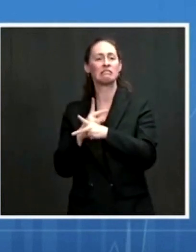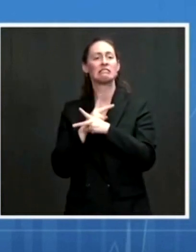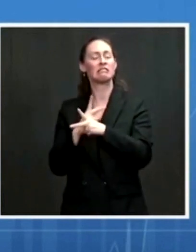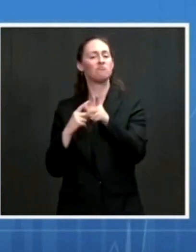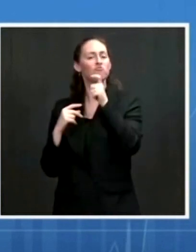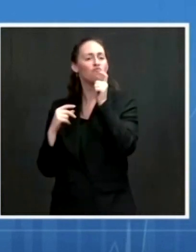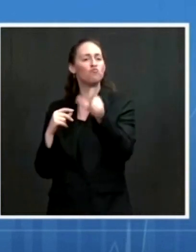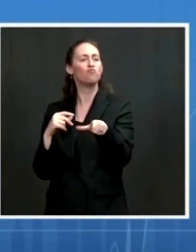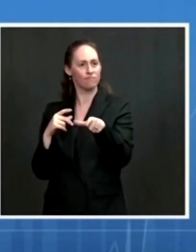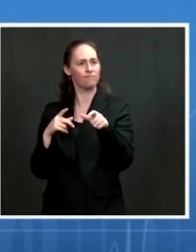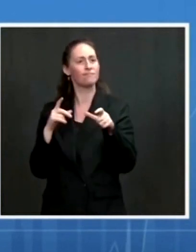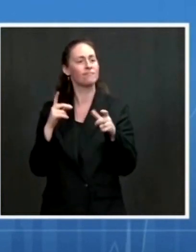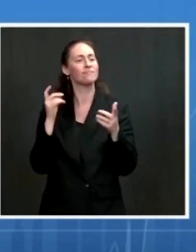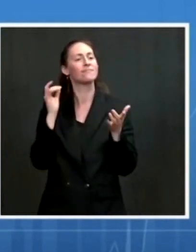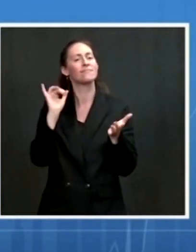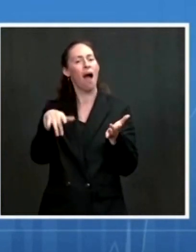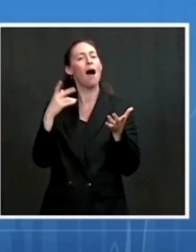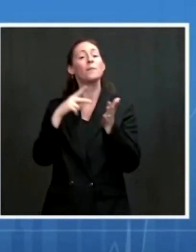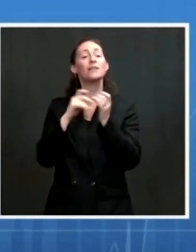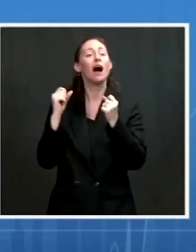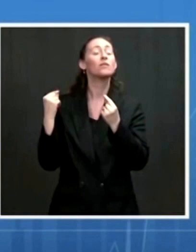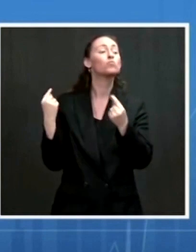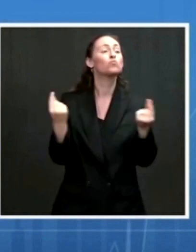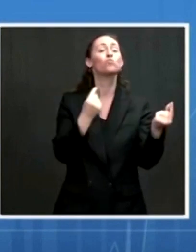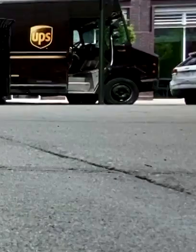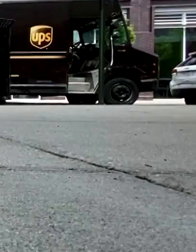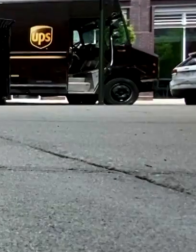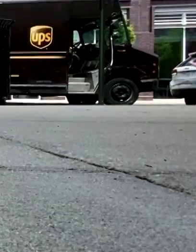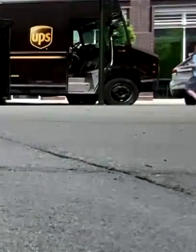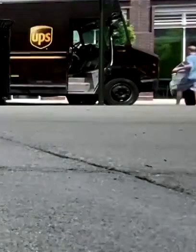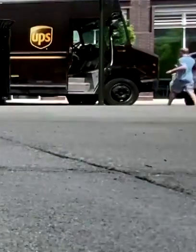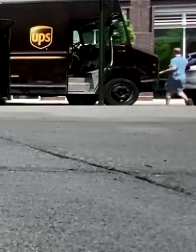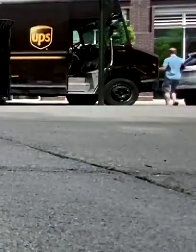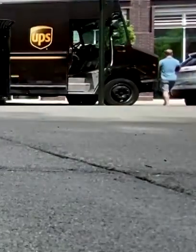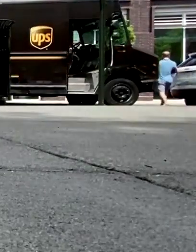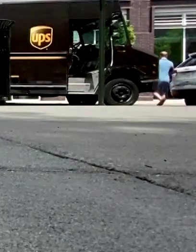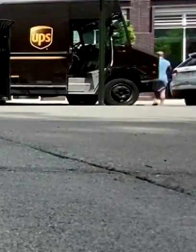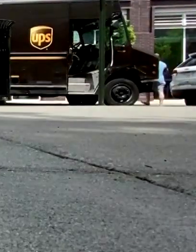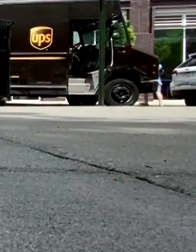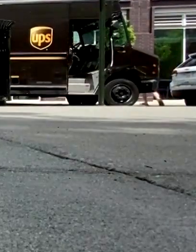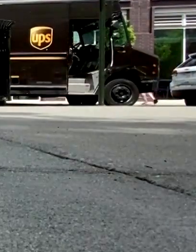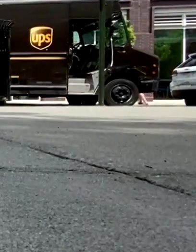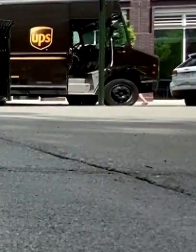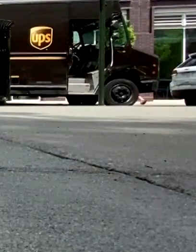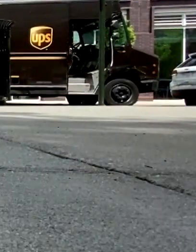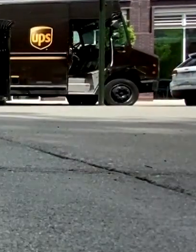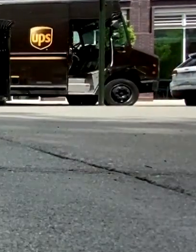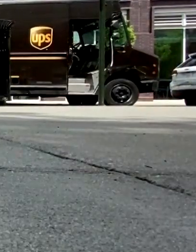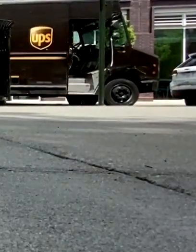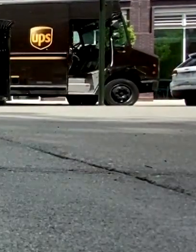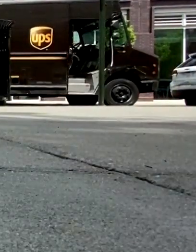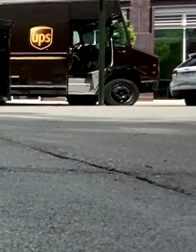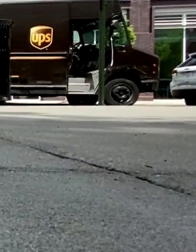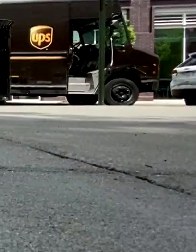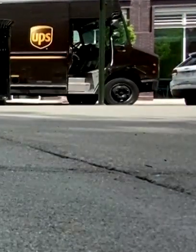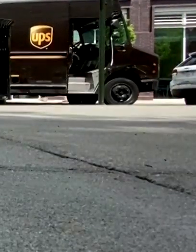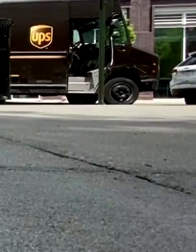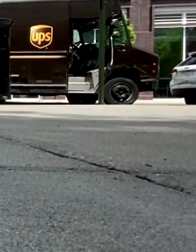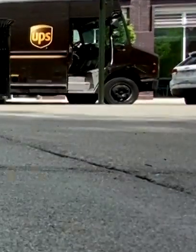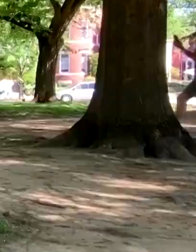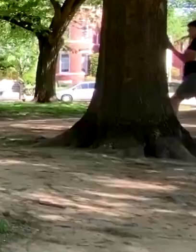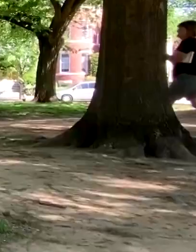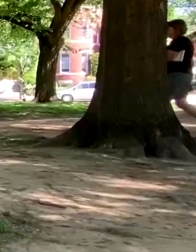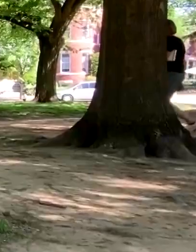the things that you had stopped doing because of the pandemic. Walensky said the science and data on vaccinated individuals